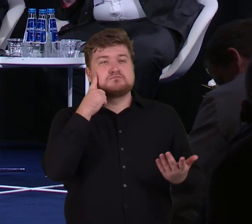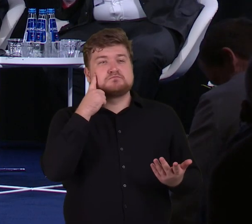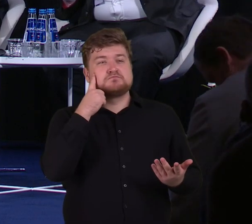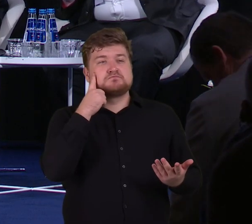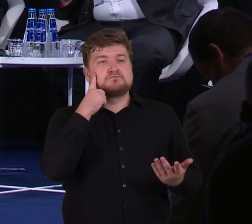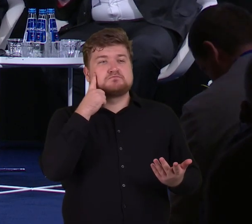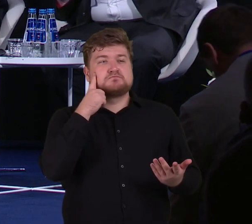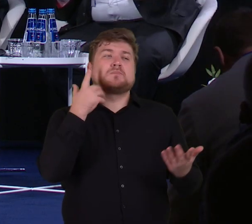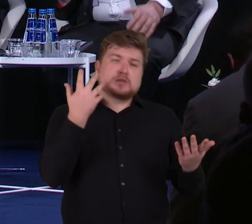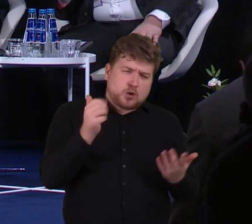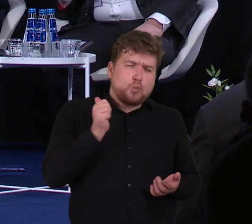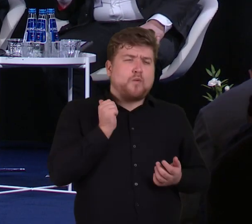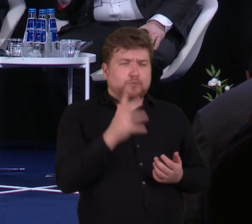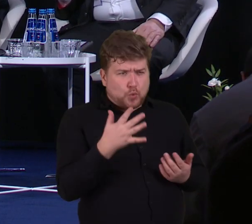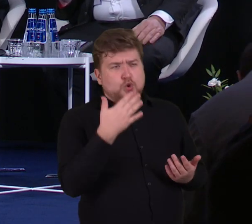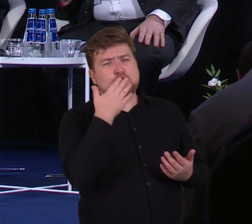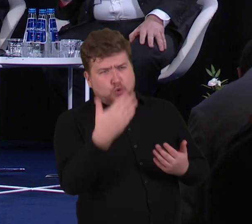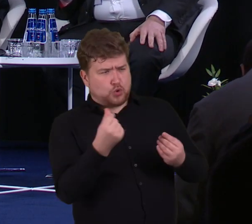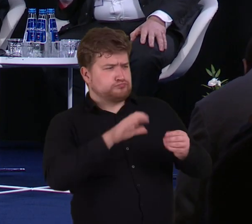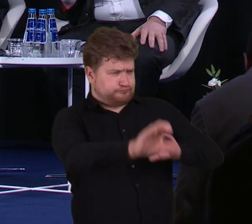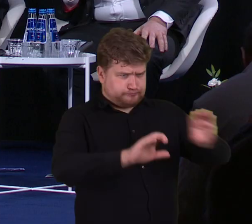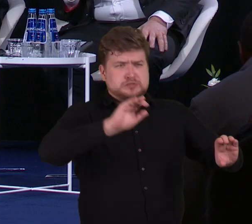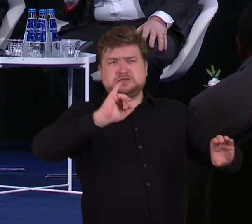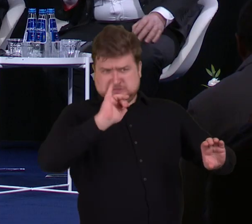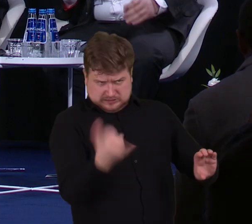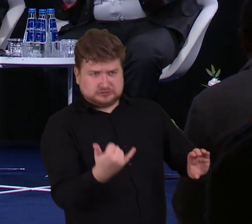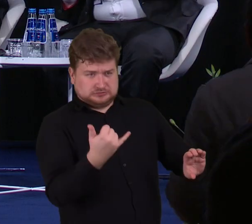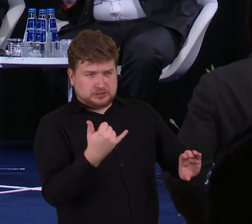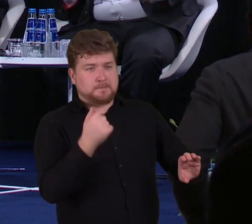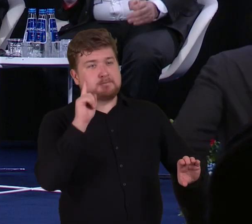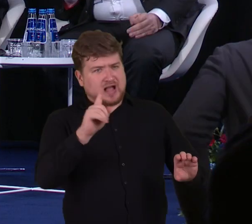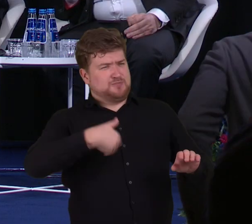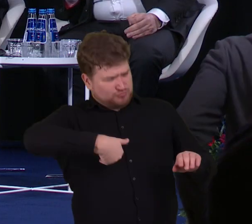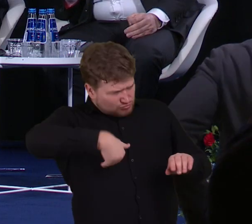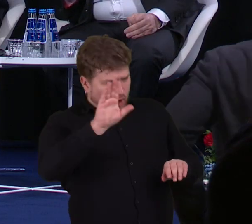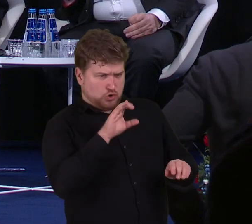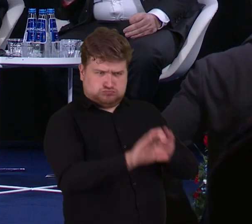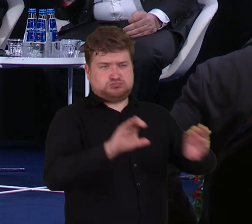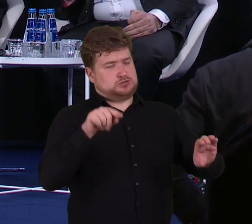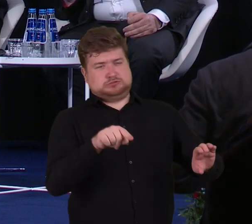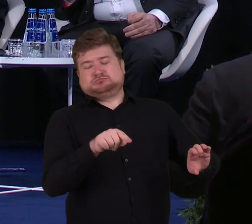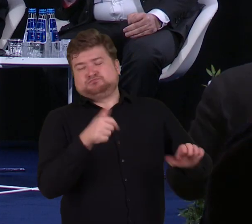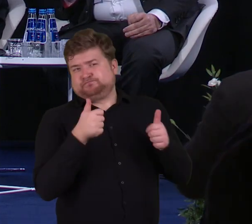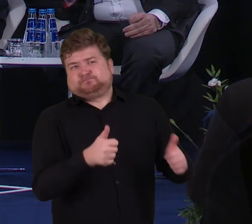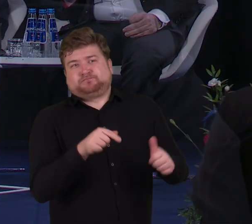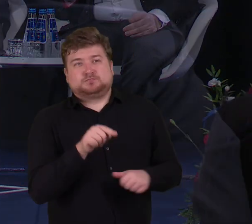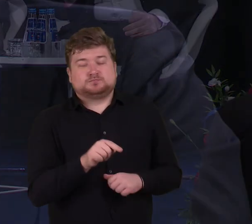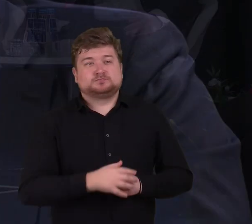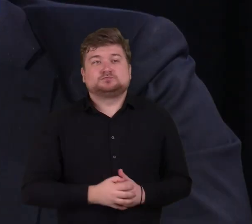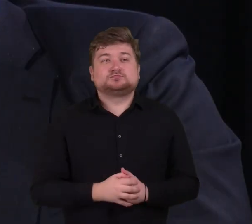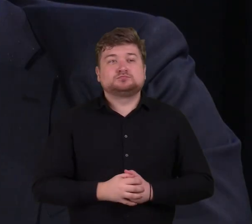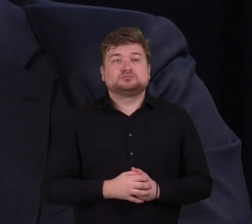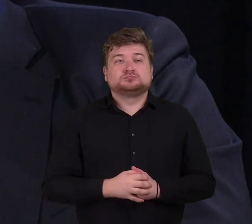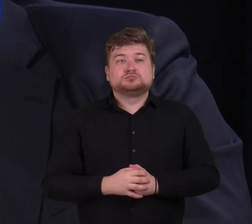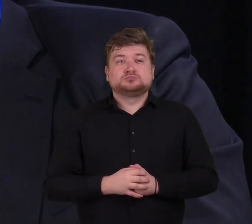grade, they will then come to the conclusions whether it's worth it. No, of course, I think we should really look in